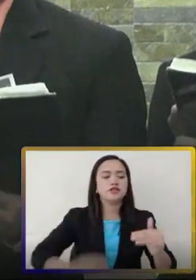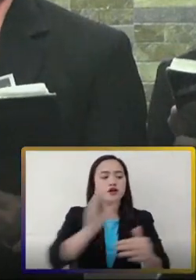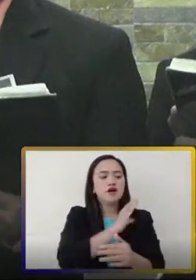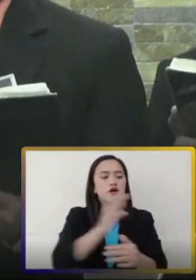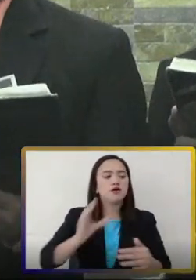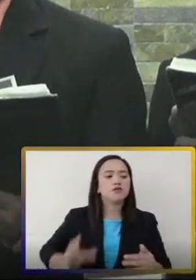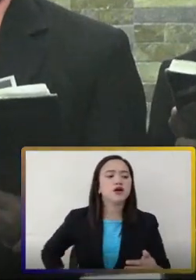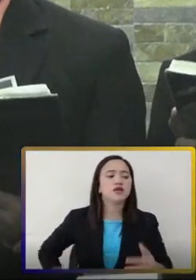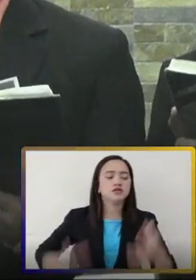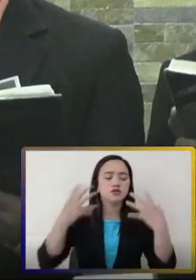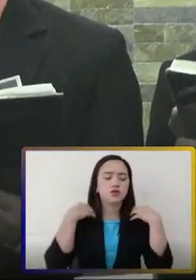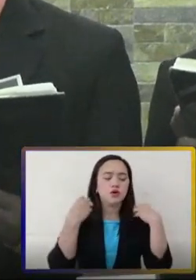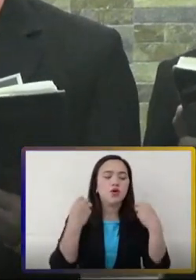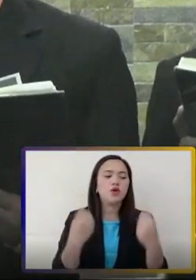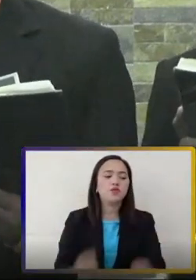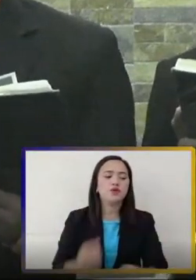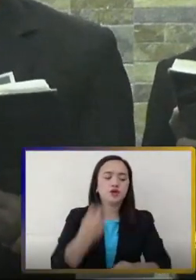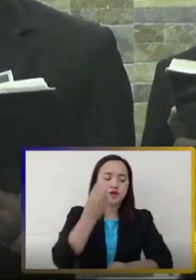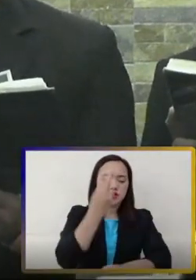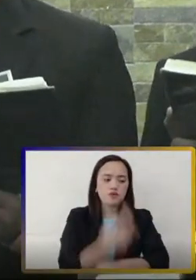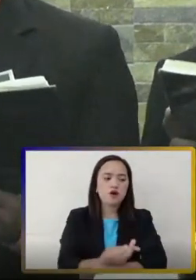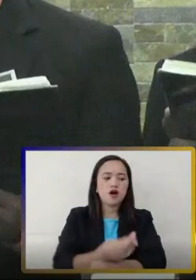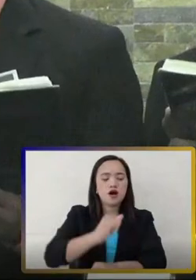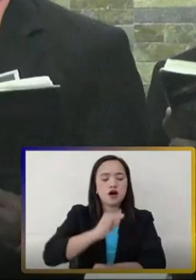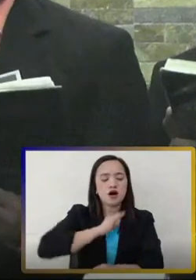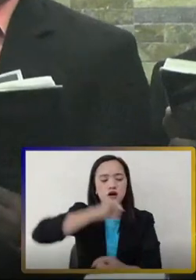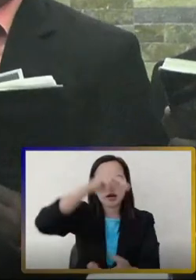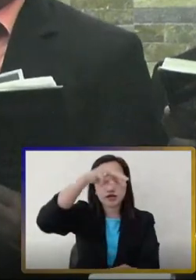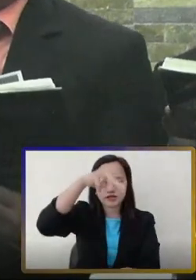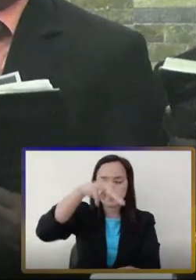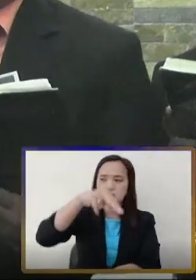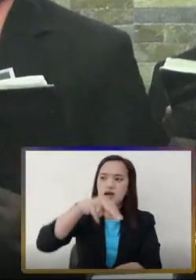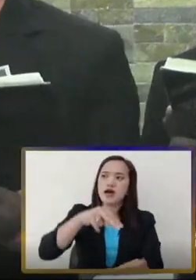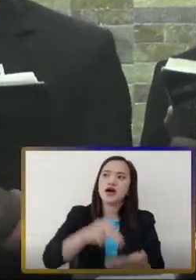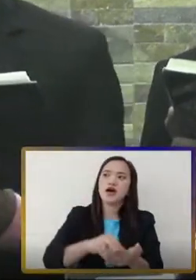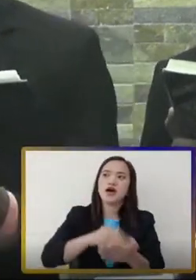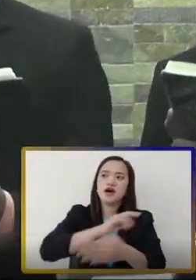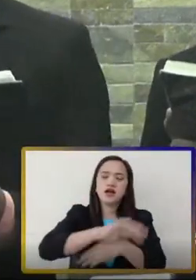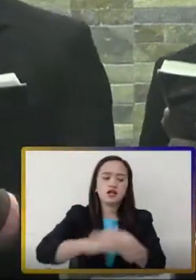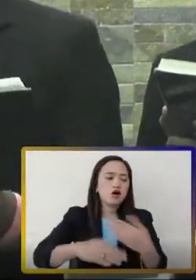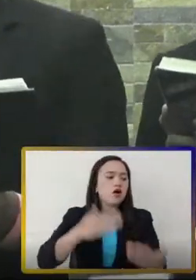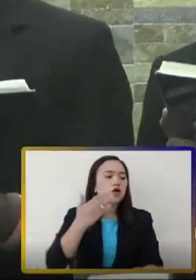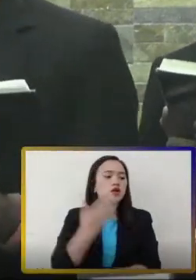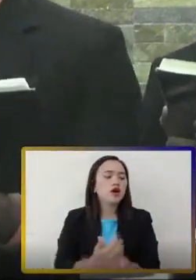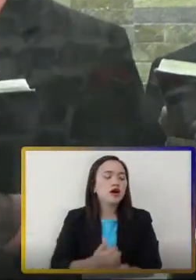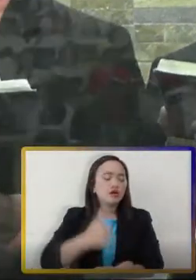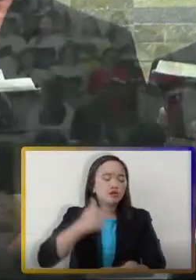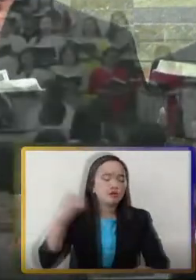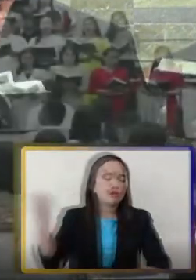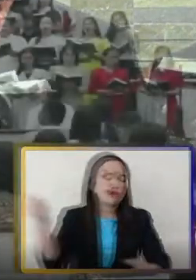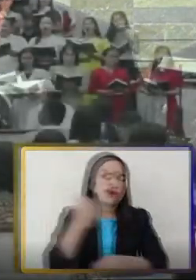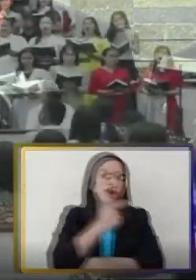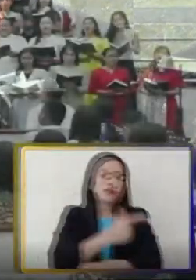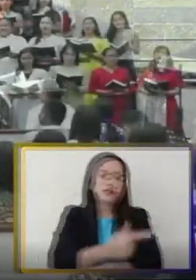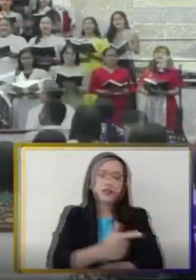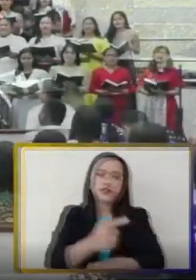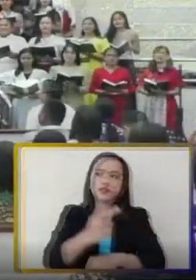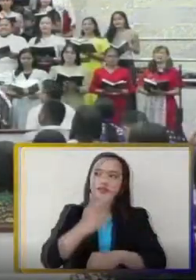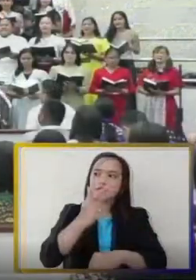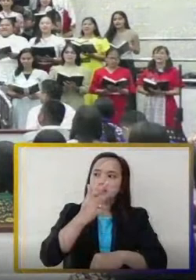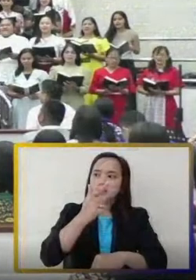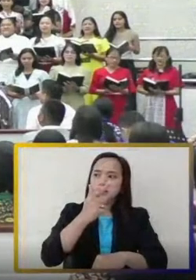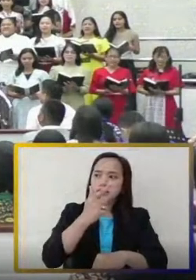righteousness. On Christ the solid rock I stand. All other ground